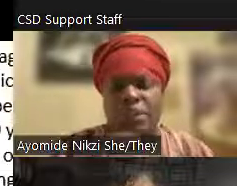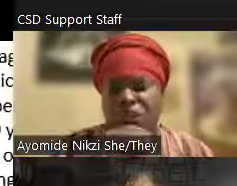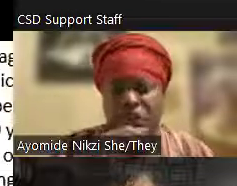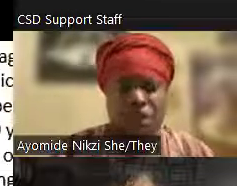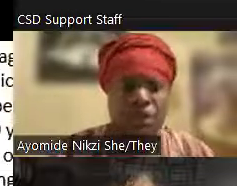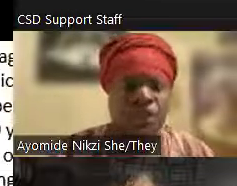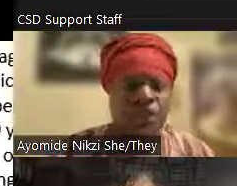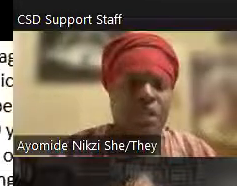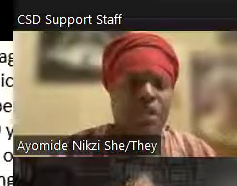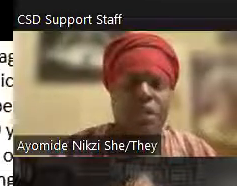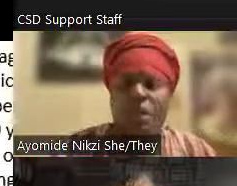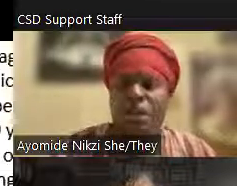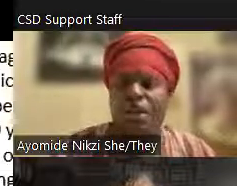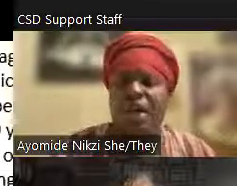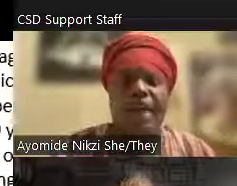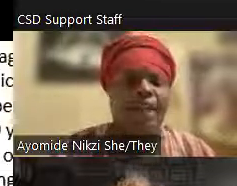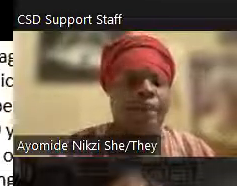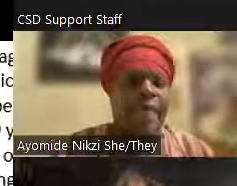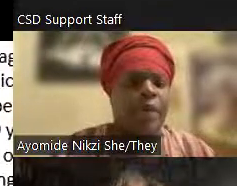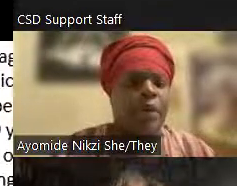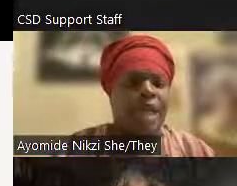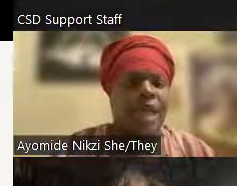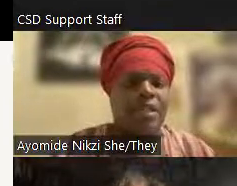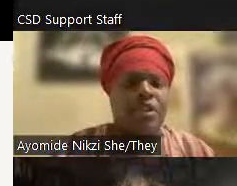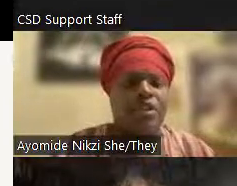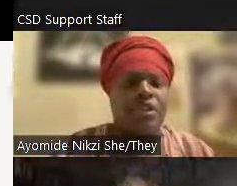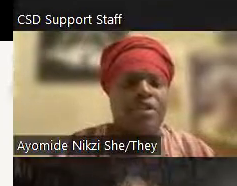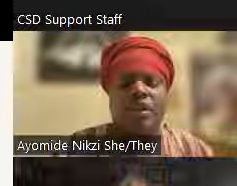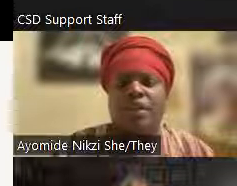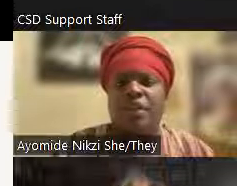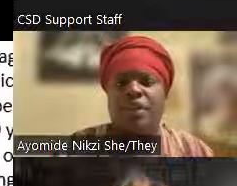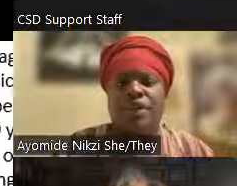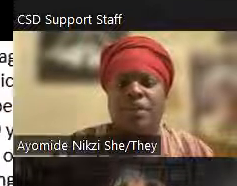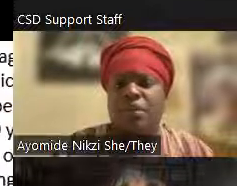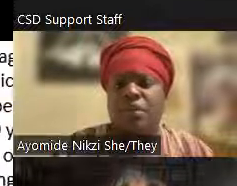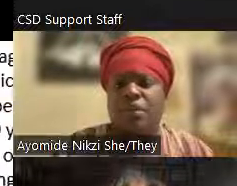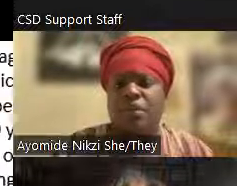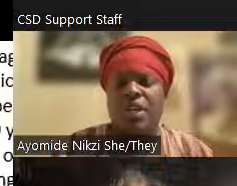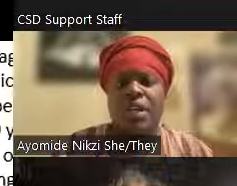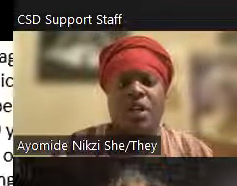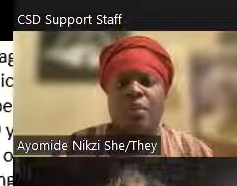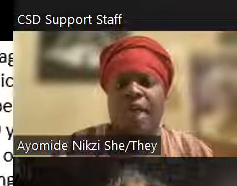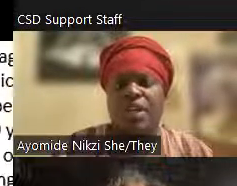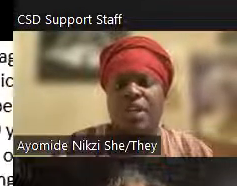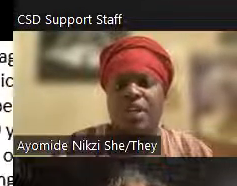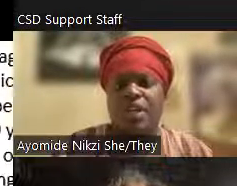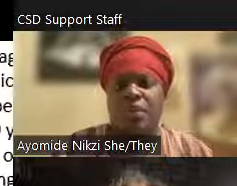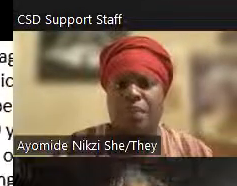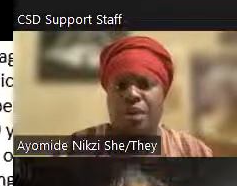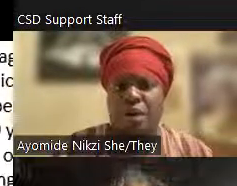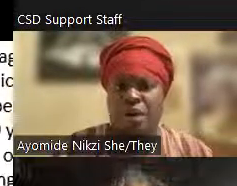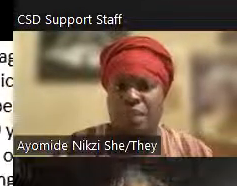Thank you, Commissioner Sophia. I'm going to ask the co-chairs if we can come back to